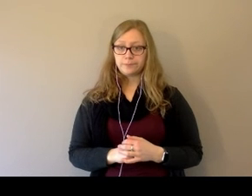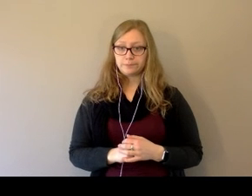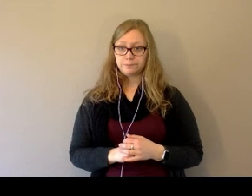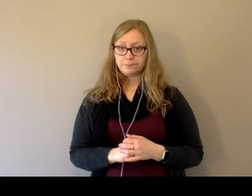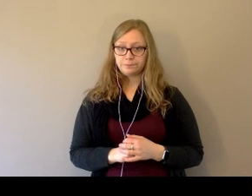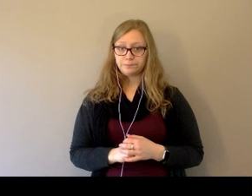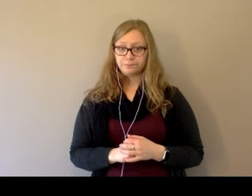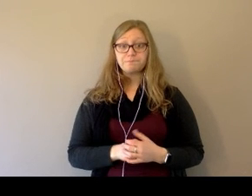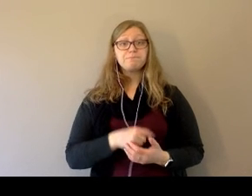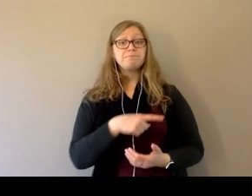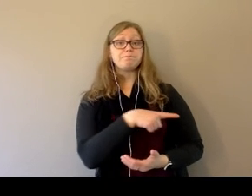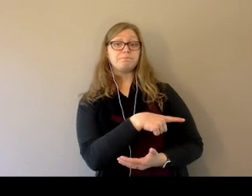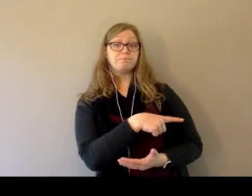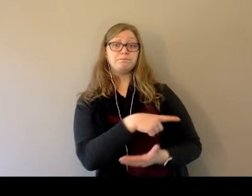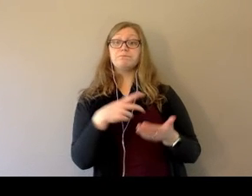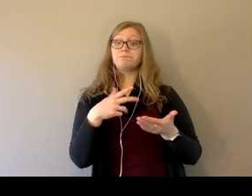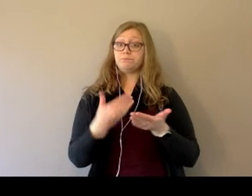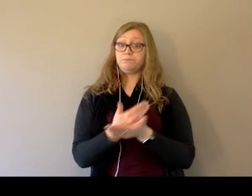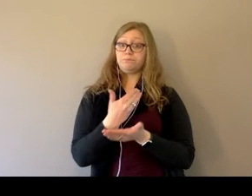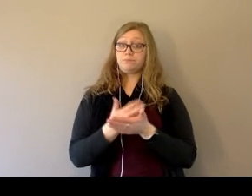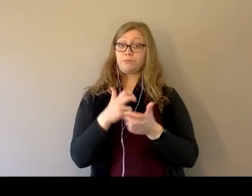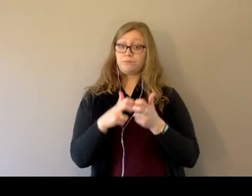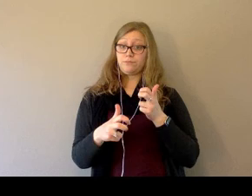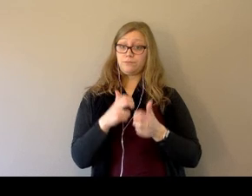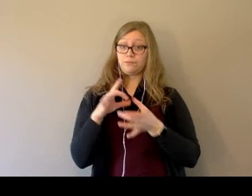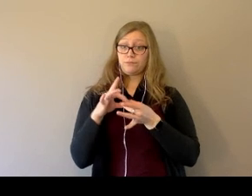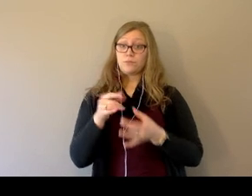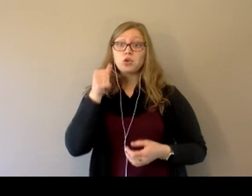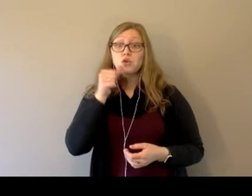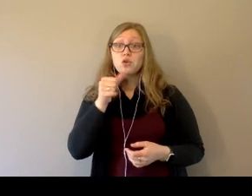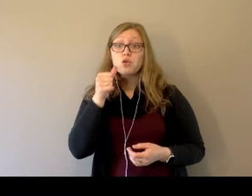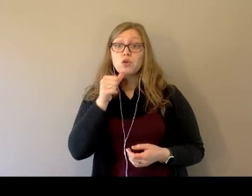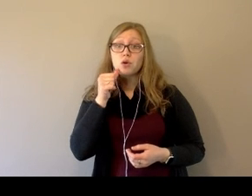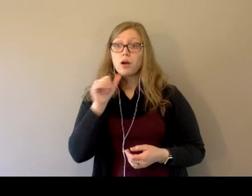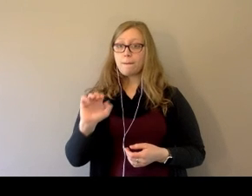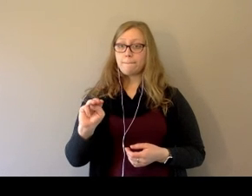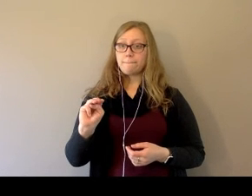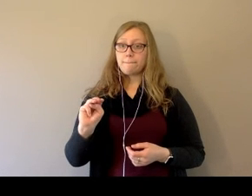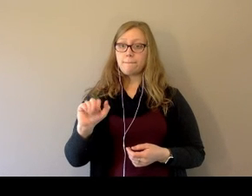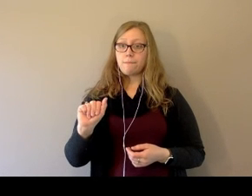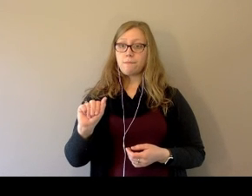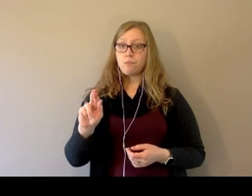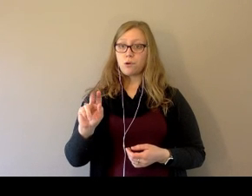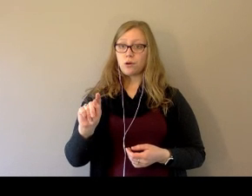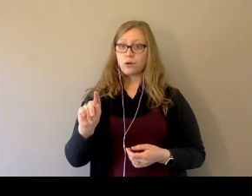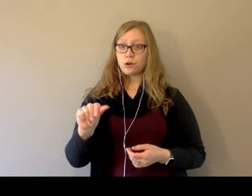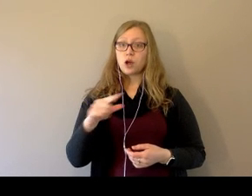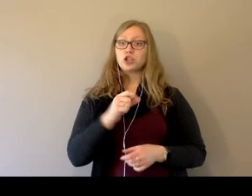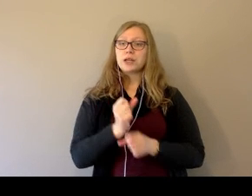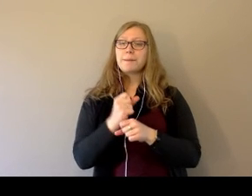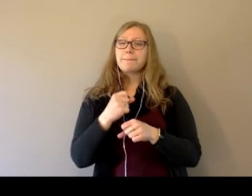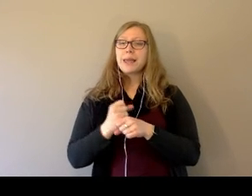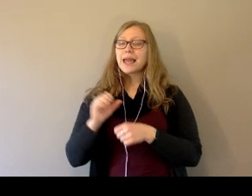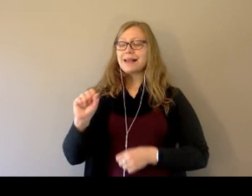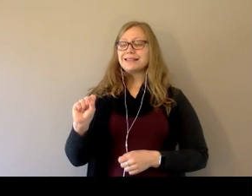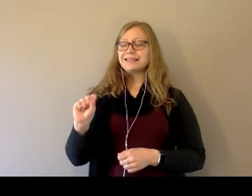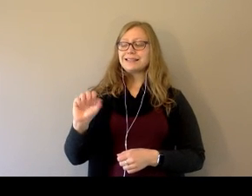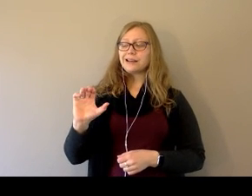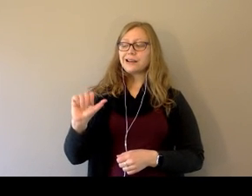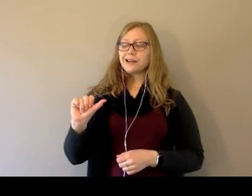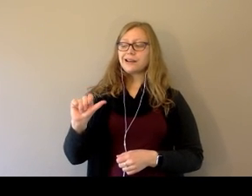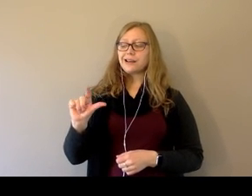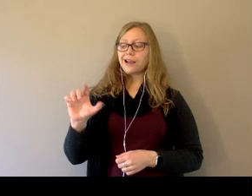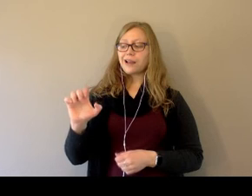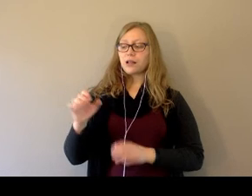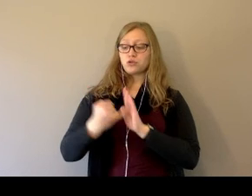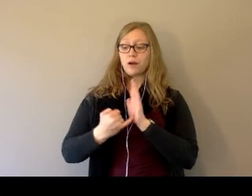So here we have a problem about a girl, Marta, and she's making a scale drawing of her bedroom. So remember, scale drawing means it's not to the